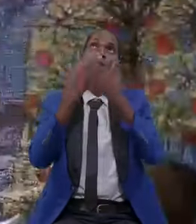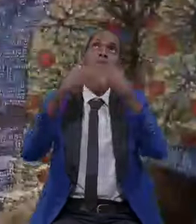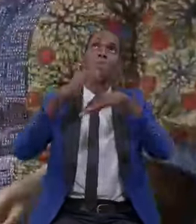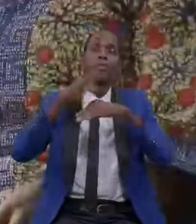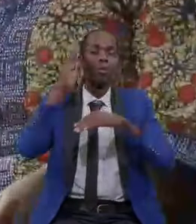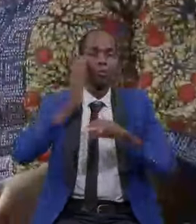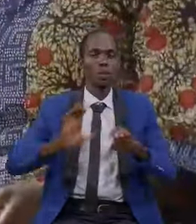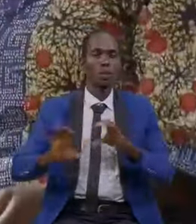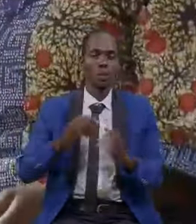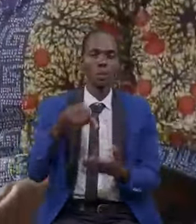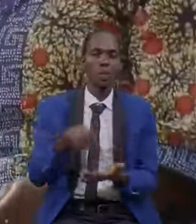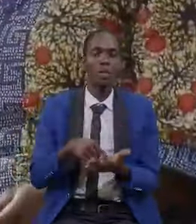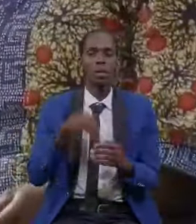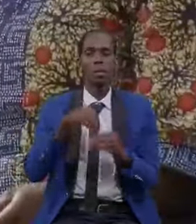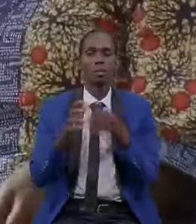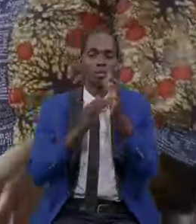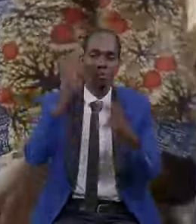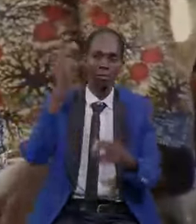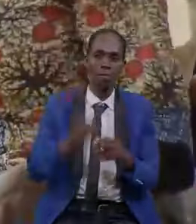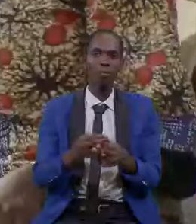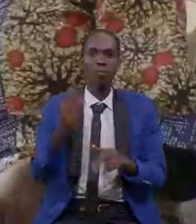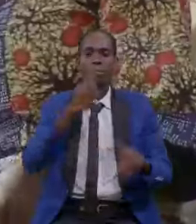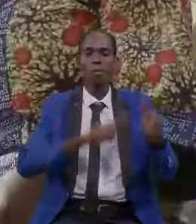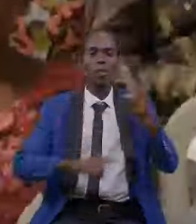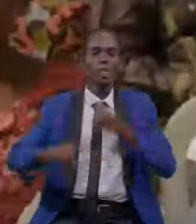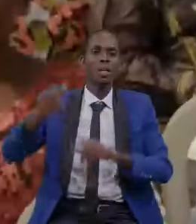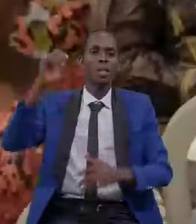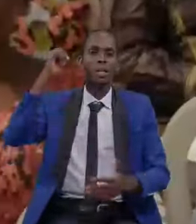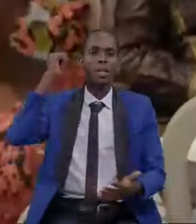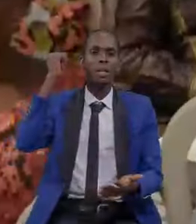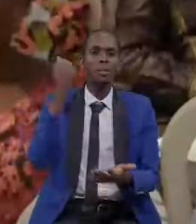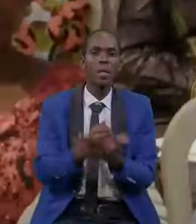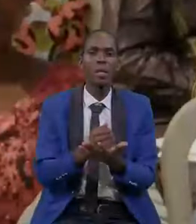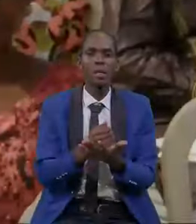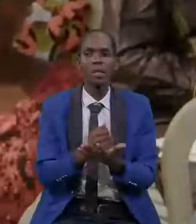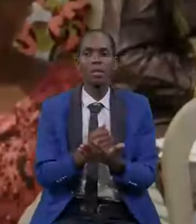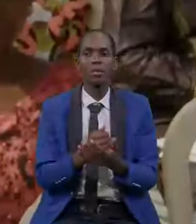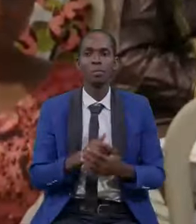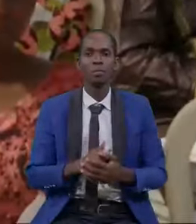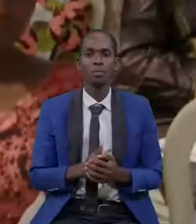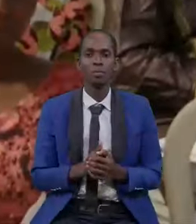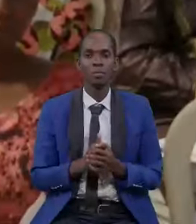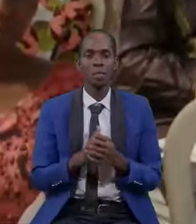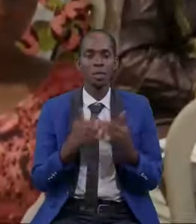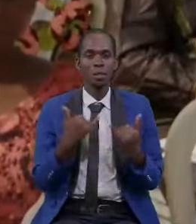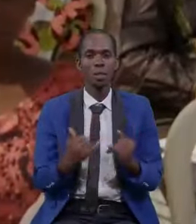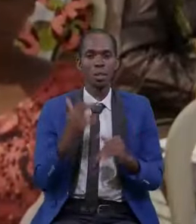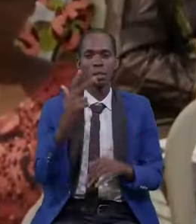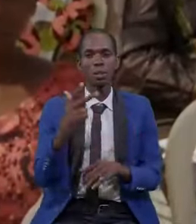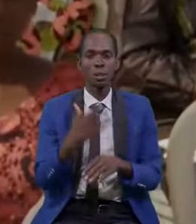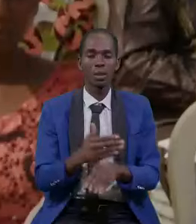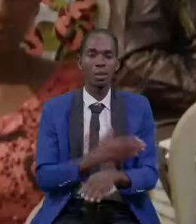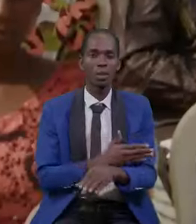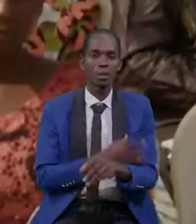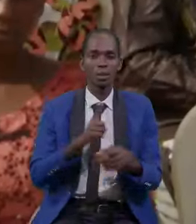this. And somebody shout amen. Look at 3 things here. Number